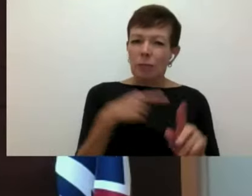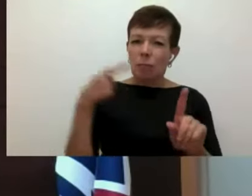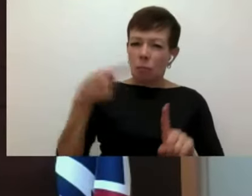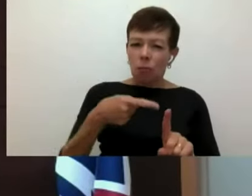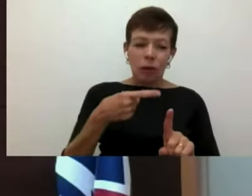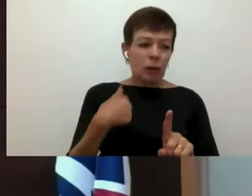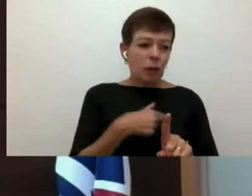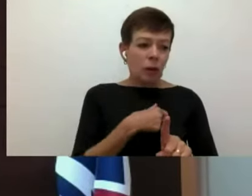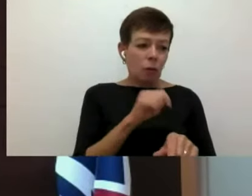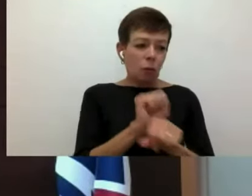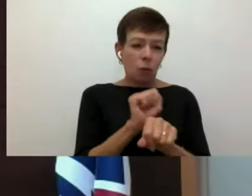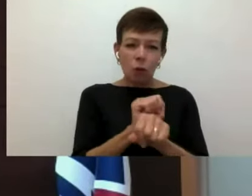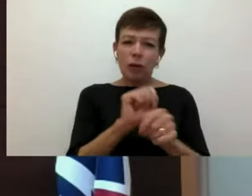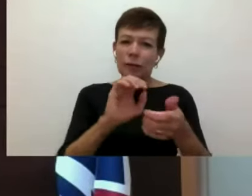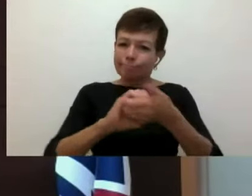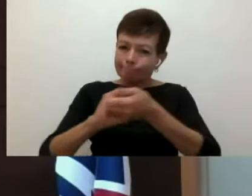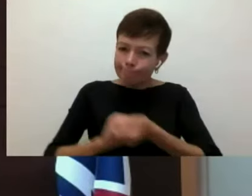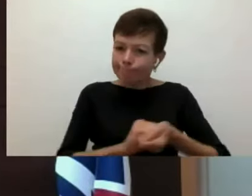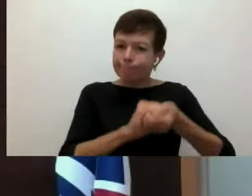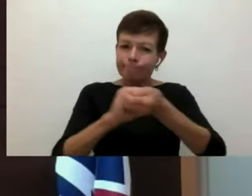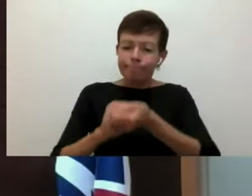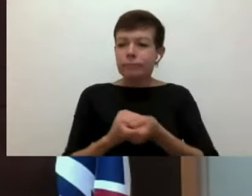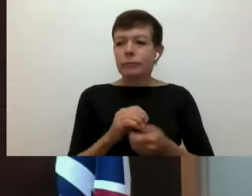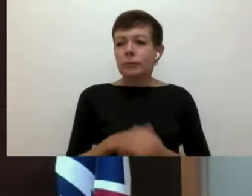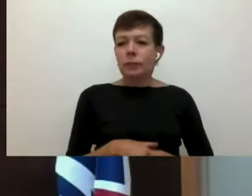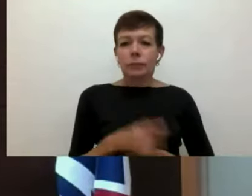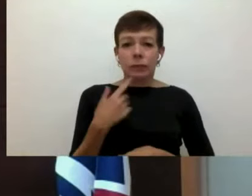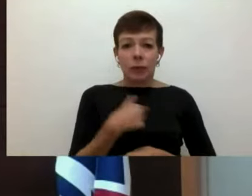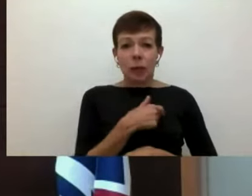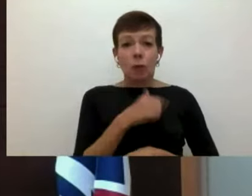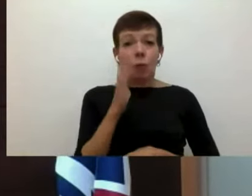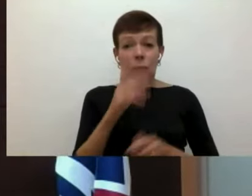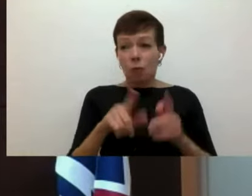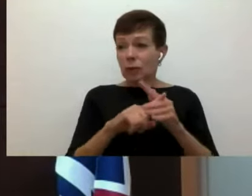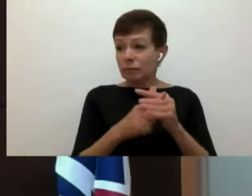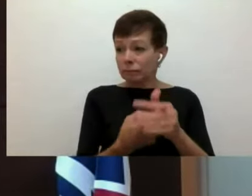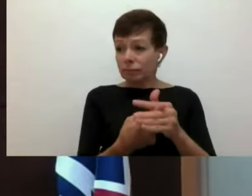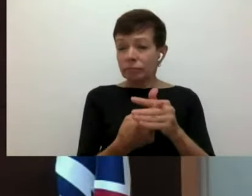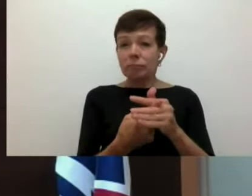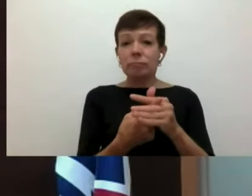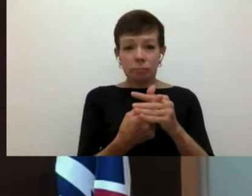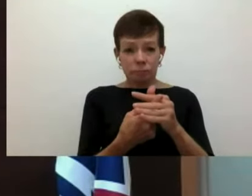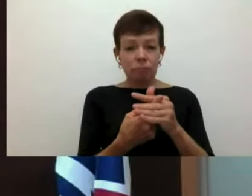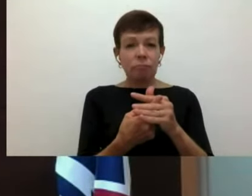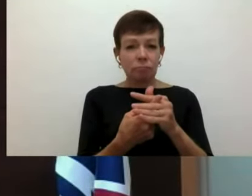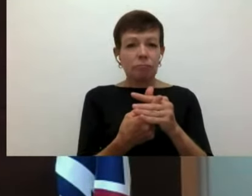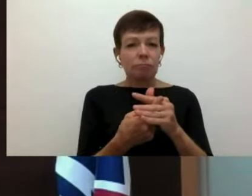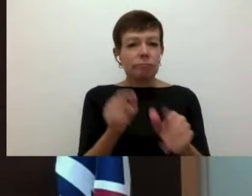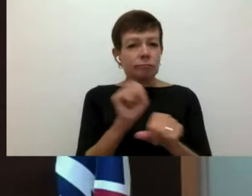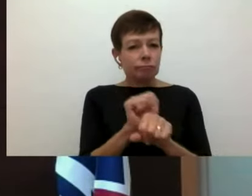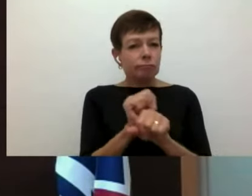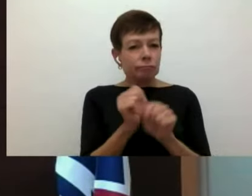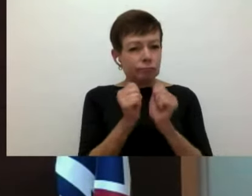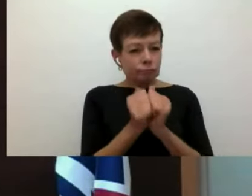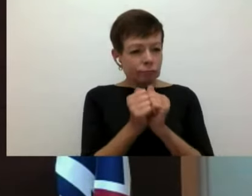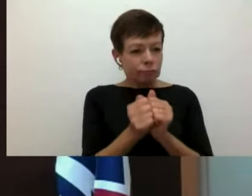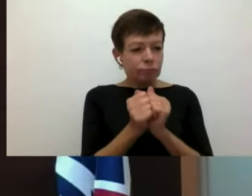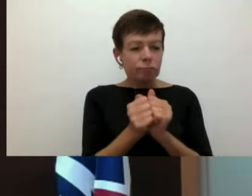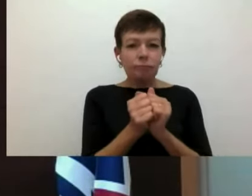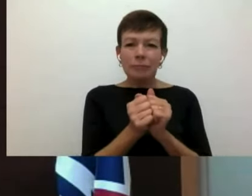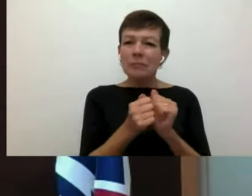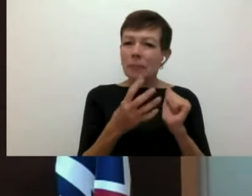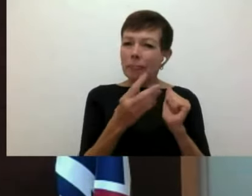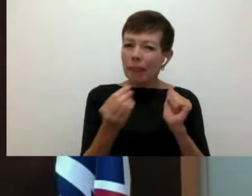are the conversations that we started last night. We're going to continue today to see if we can come to an understanding of what that's going to look like to